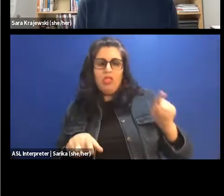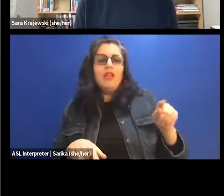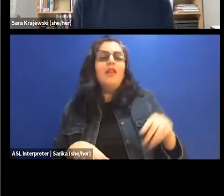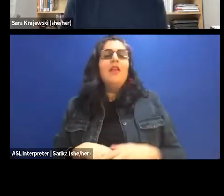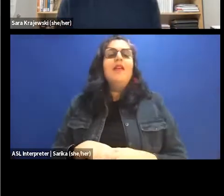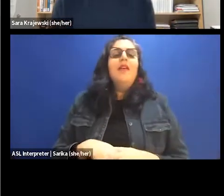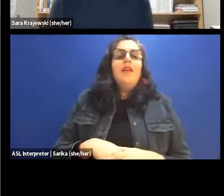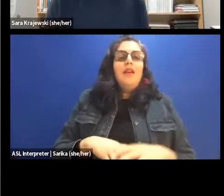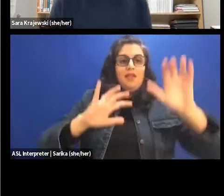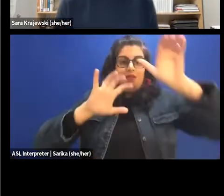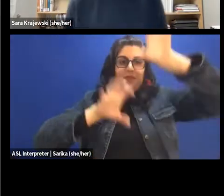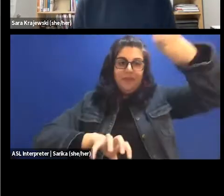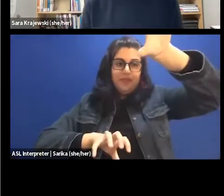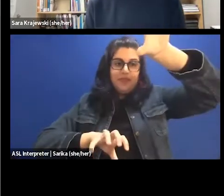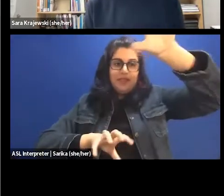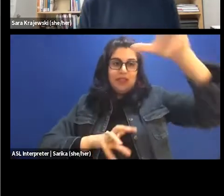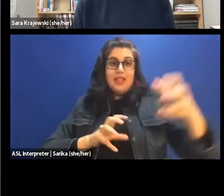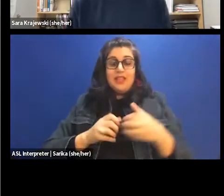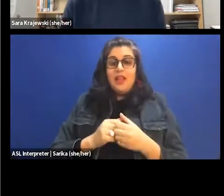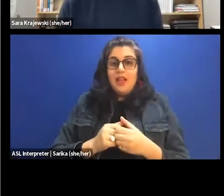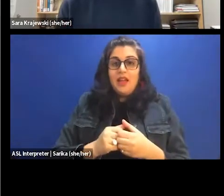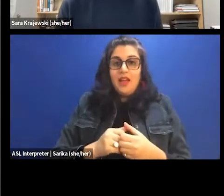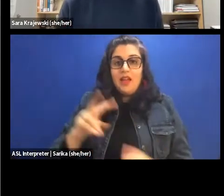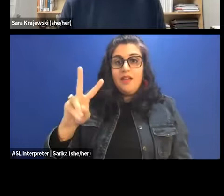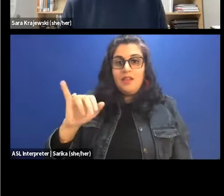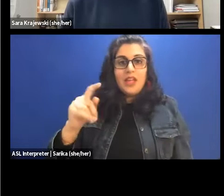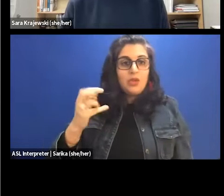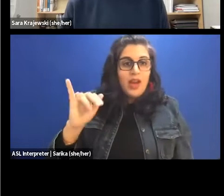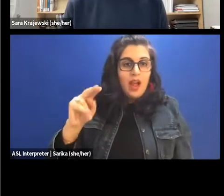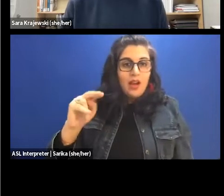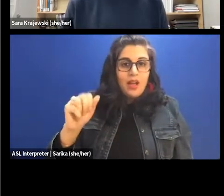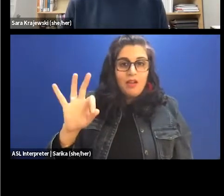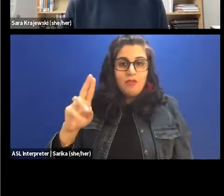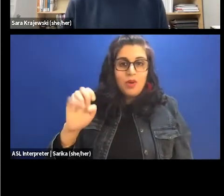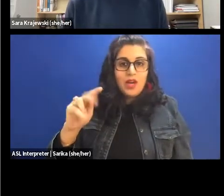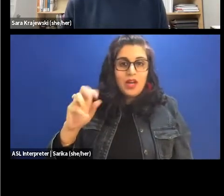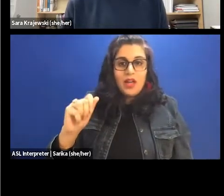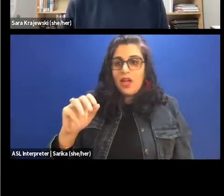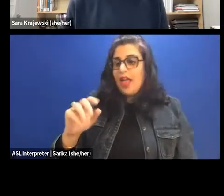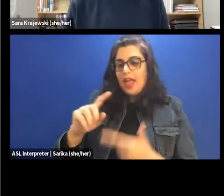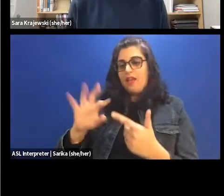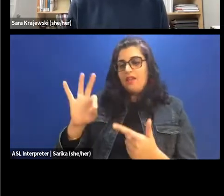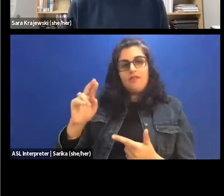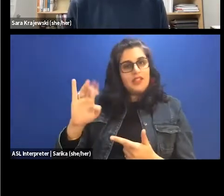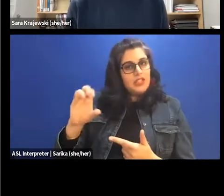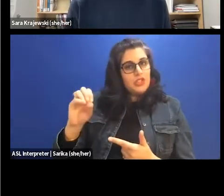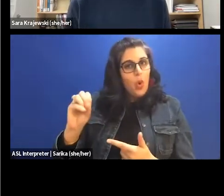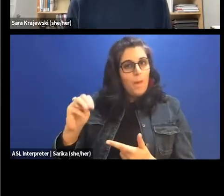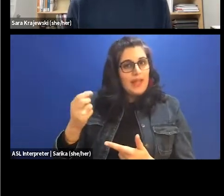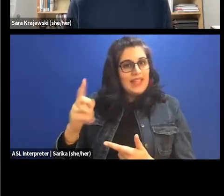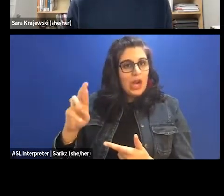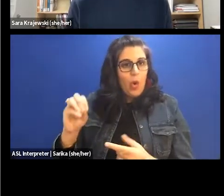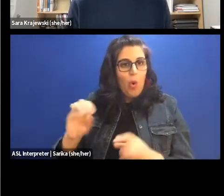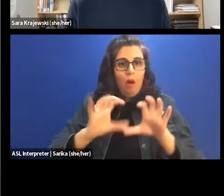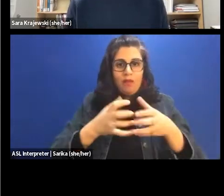under urban generals and politicians like Victoriana Huerta and Francisco Madero, among others.